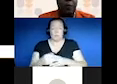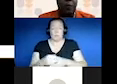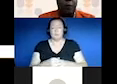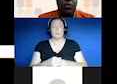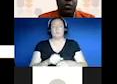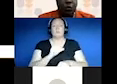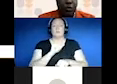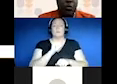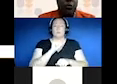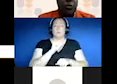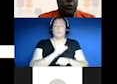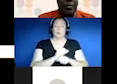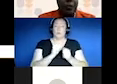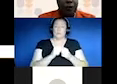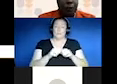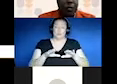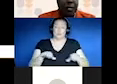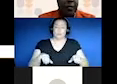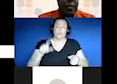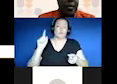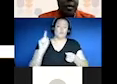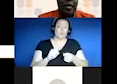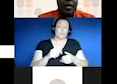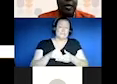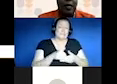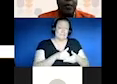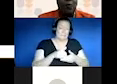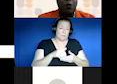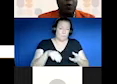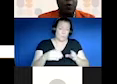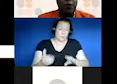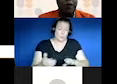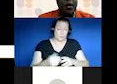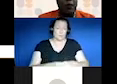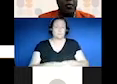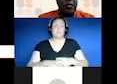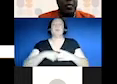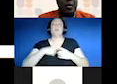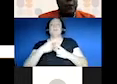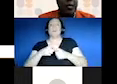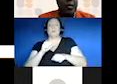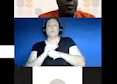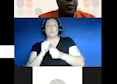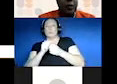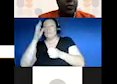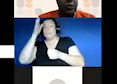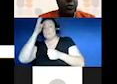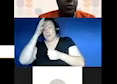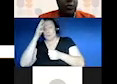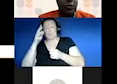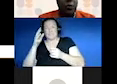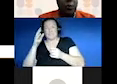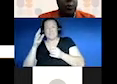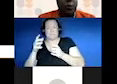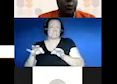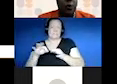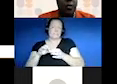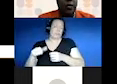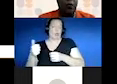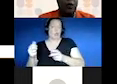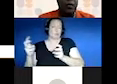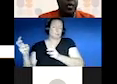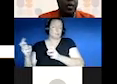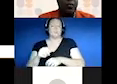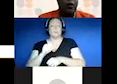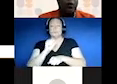with children to reduce infant mortality. And then we're working with fathers and significant others to